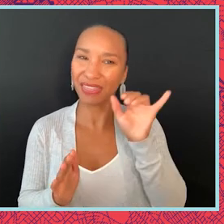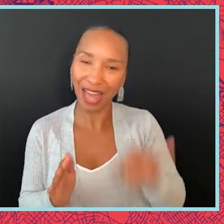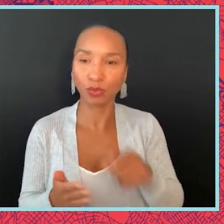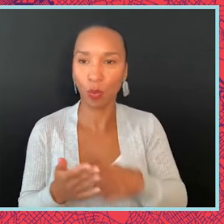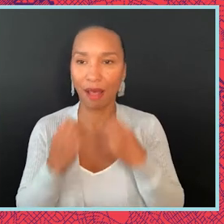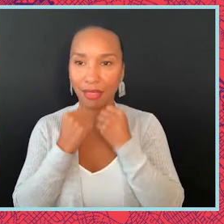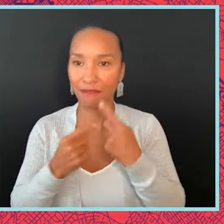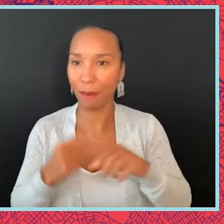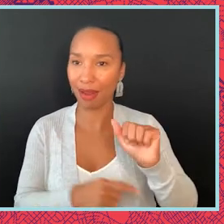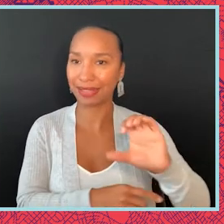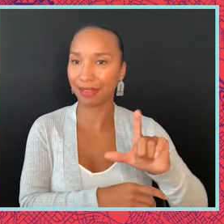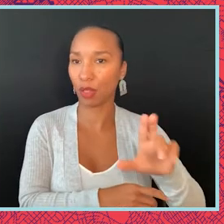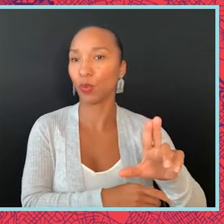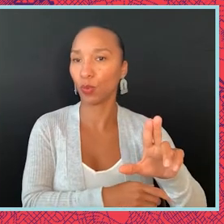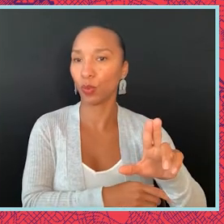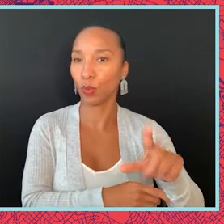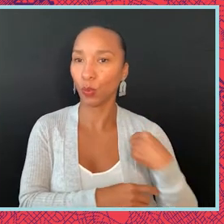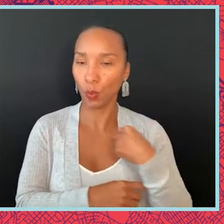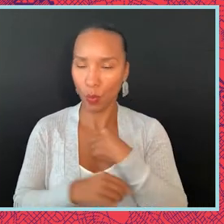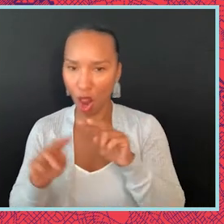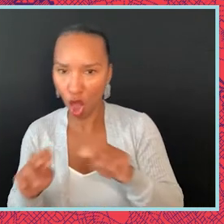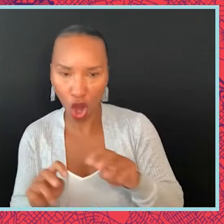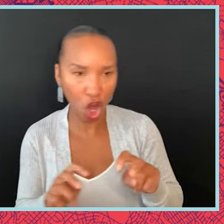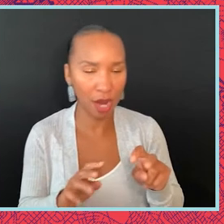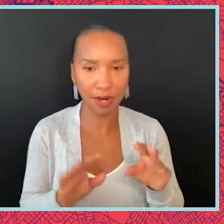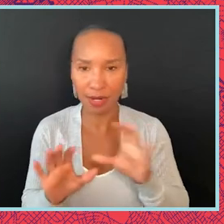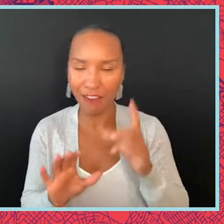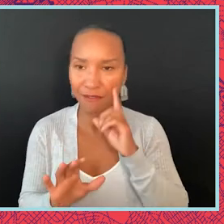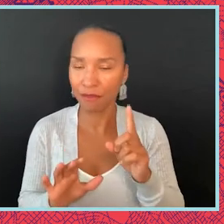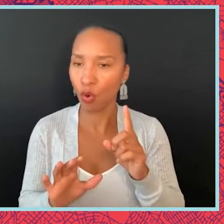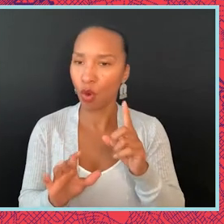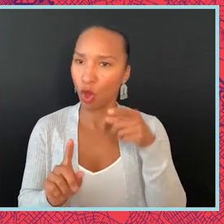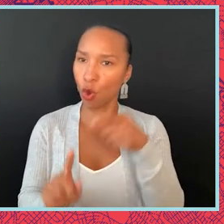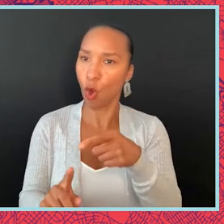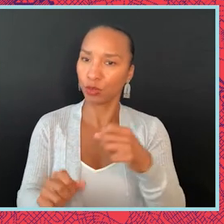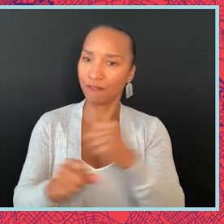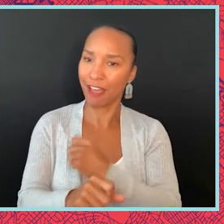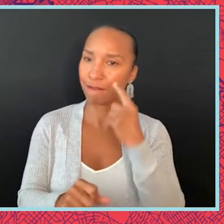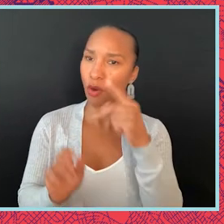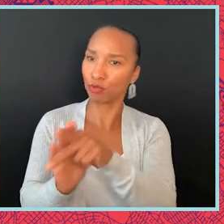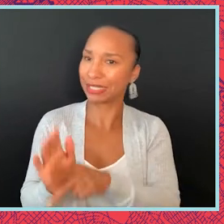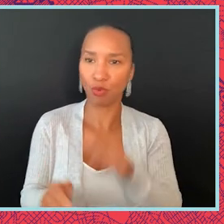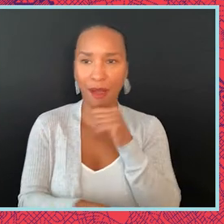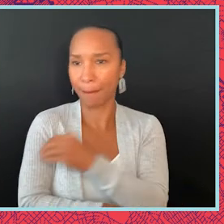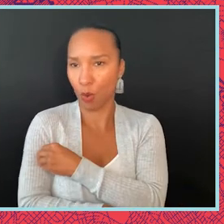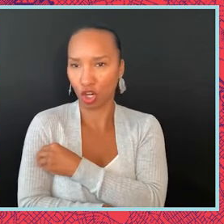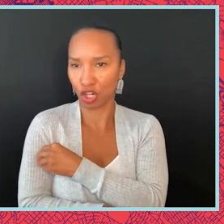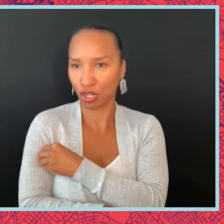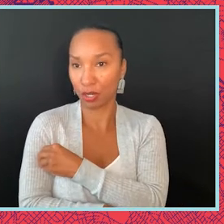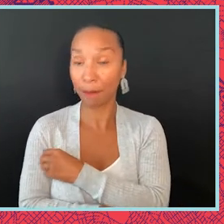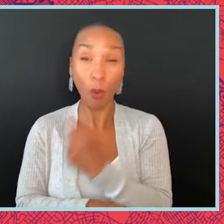really love about the ACLU, is that we look and fight for principle, not power. But what